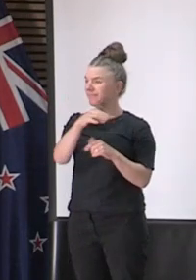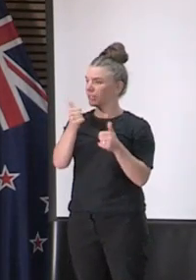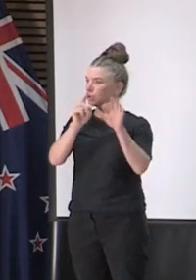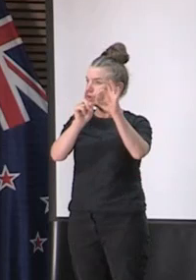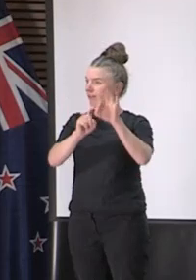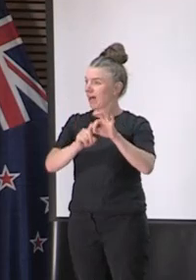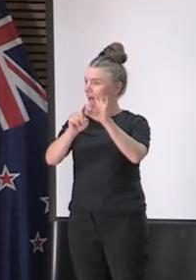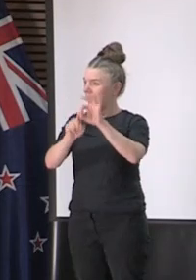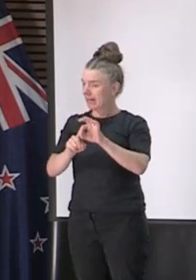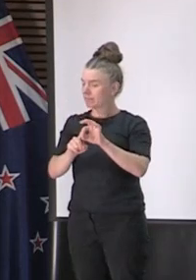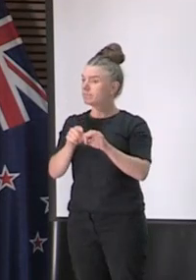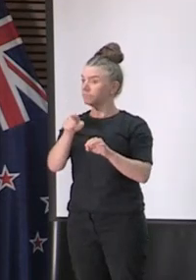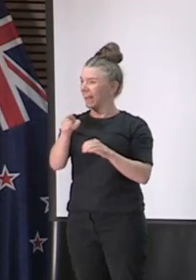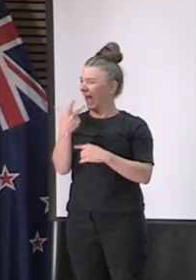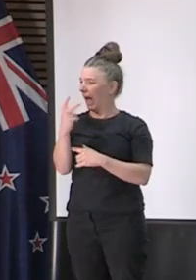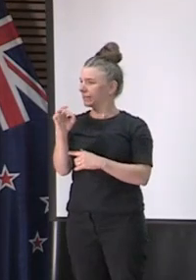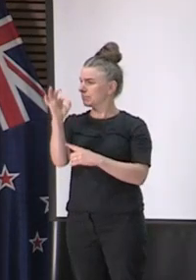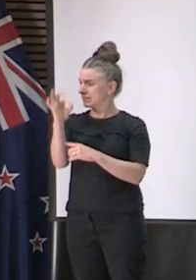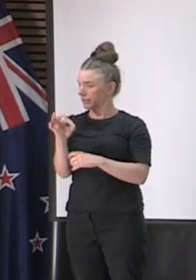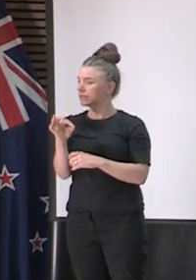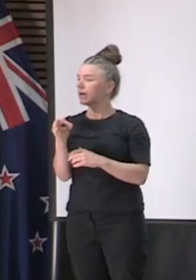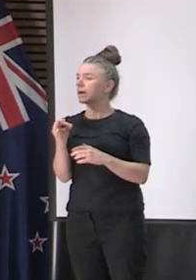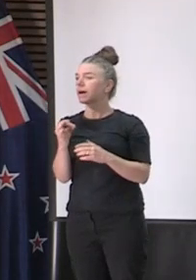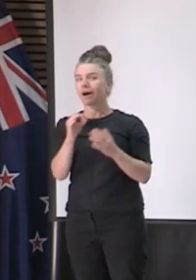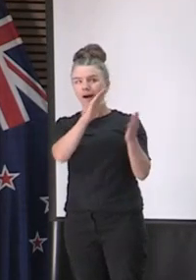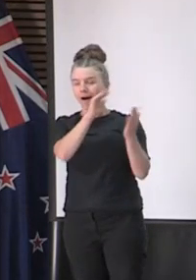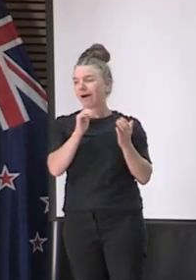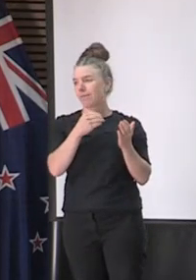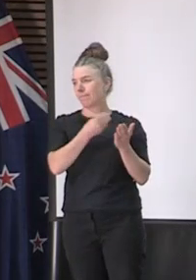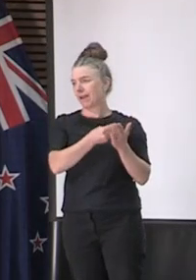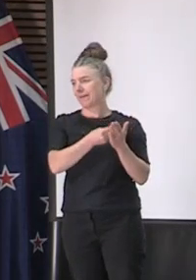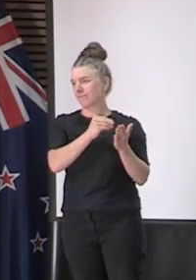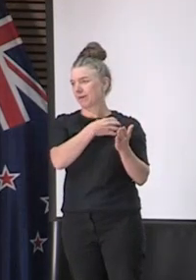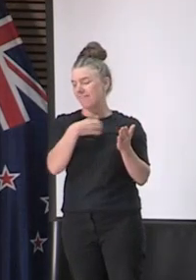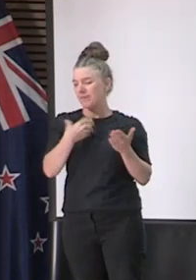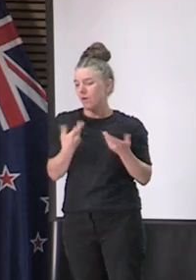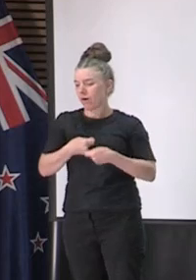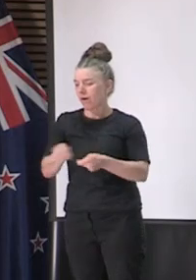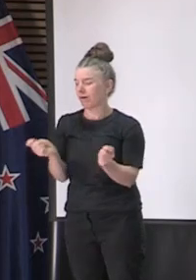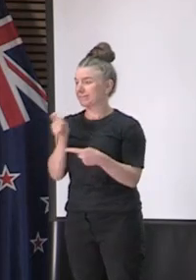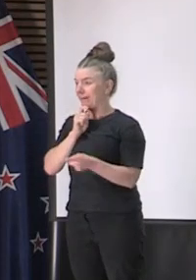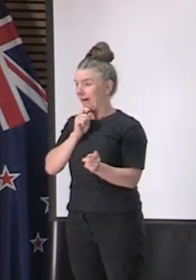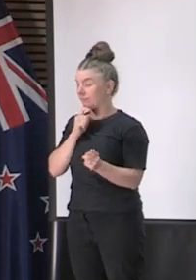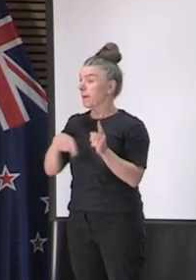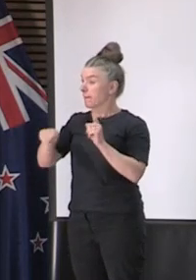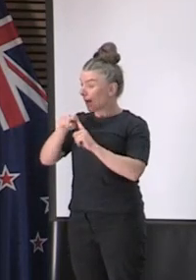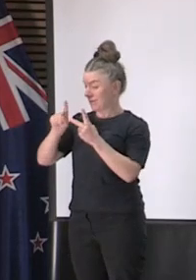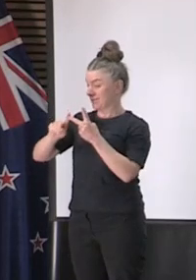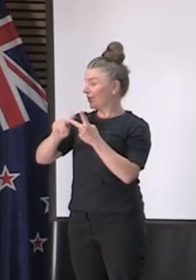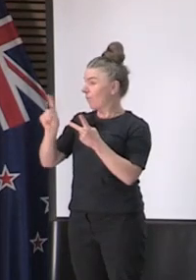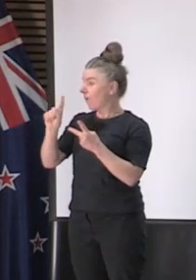80% were accessing the wage subsidy already, we also have looked at specific redeployment support to get their workforce into